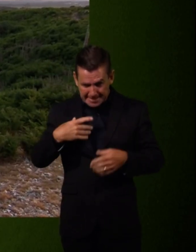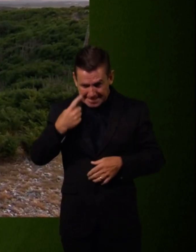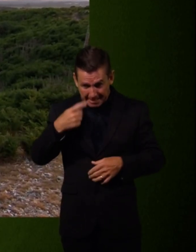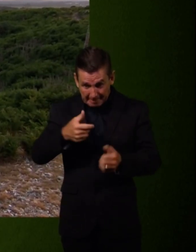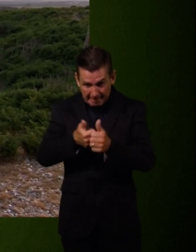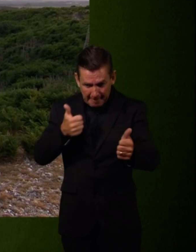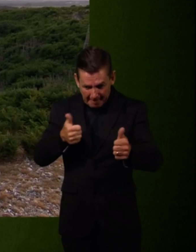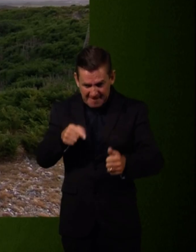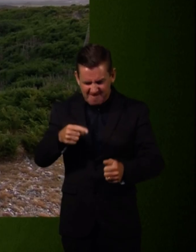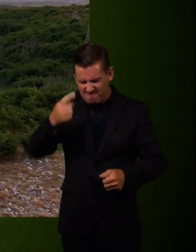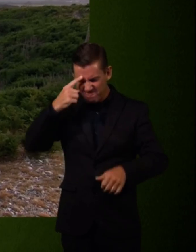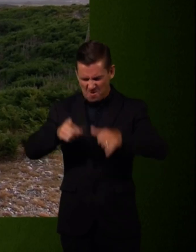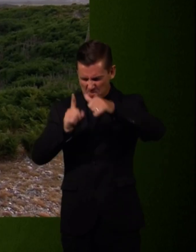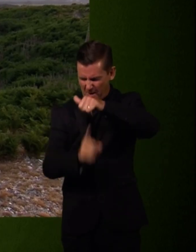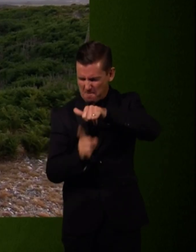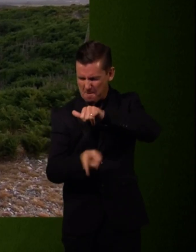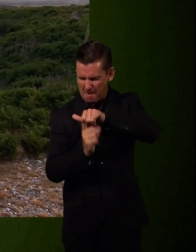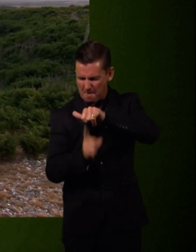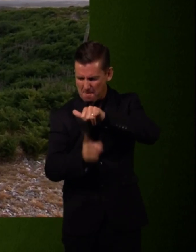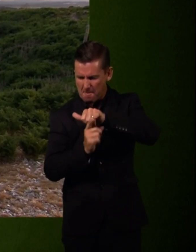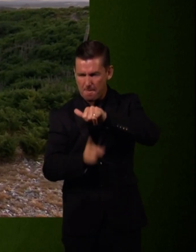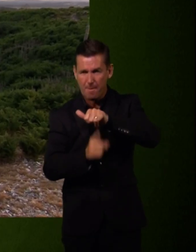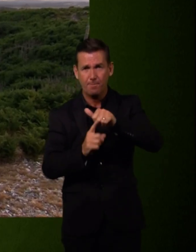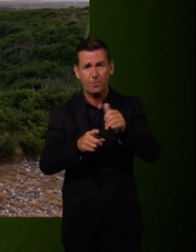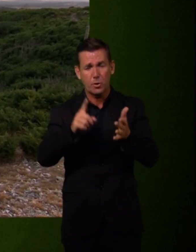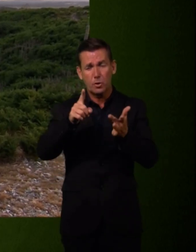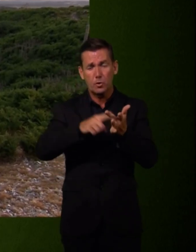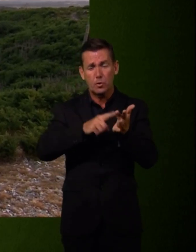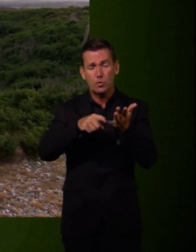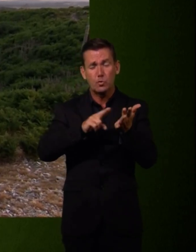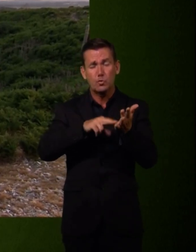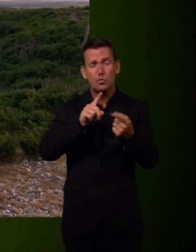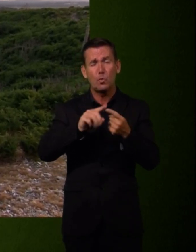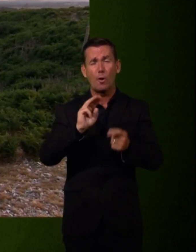3rd, 1942, they dropped no more than